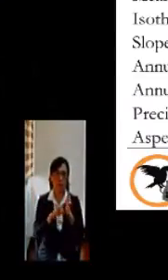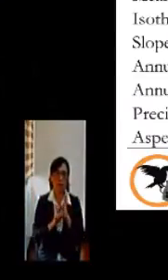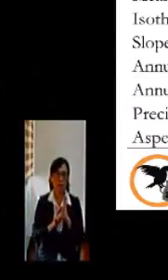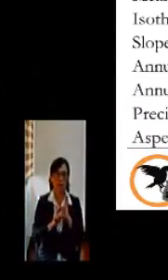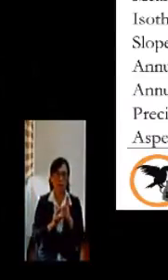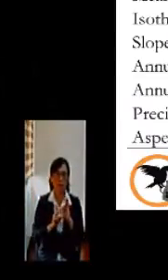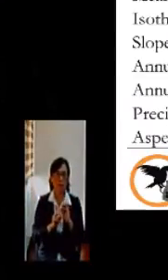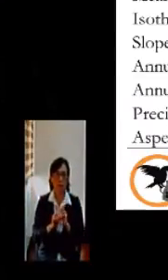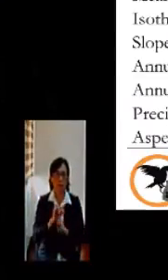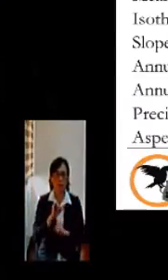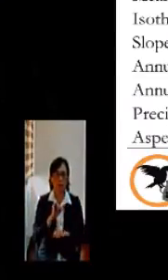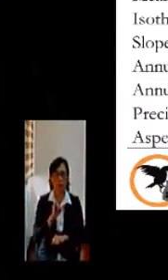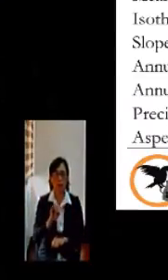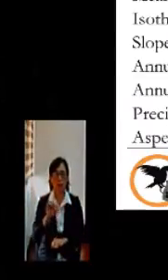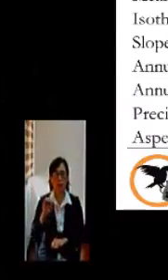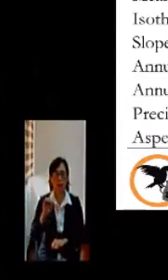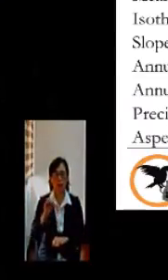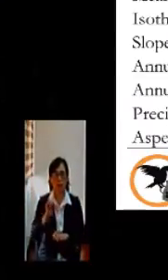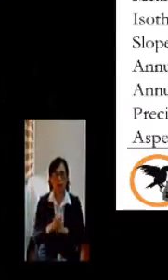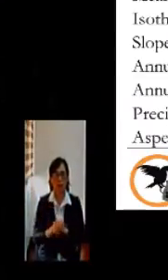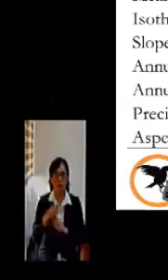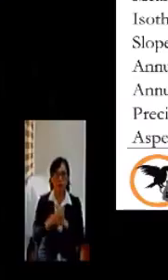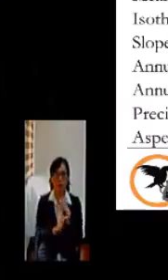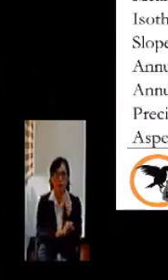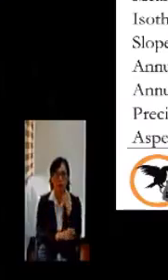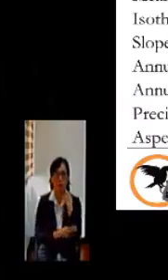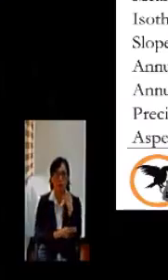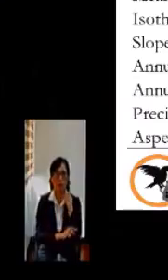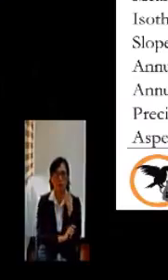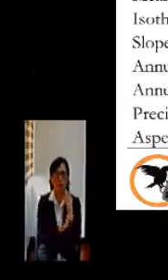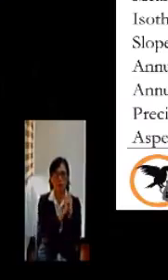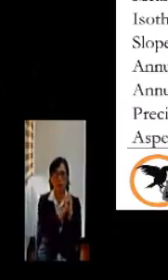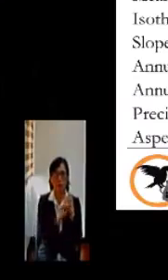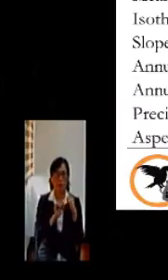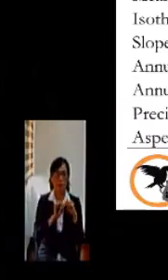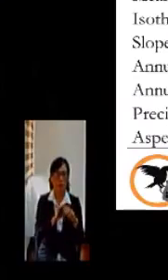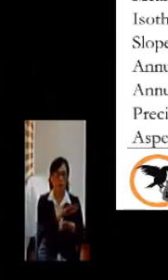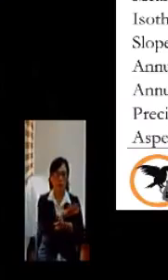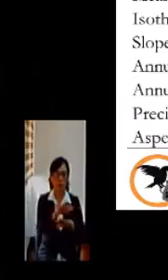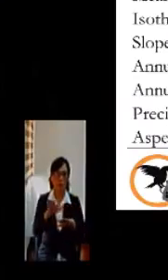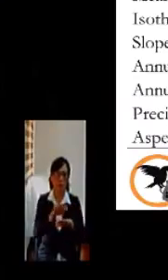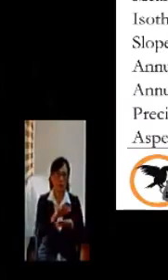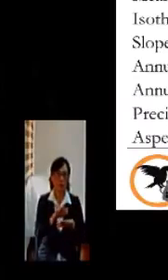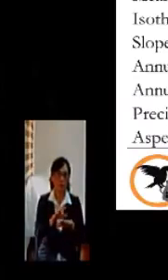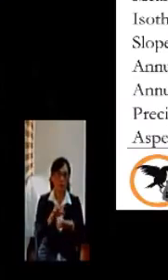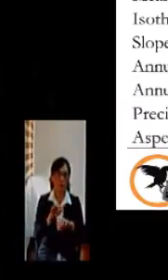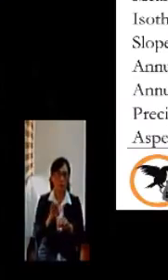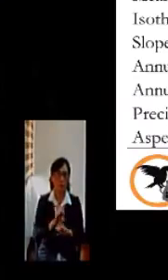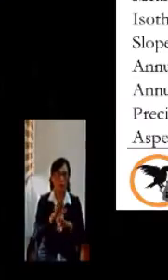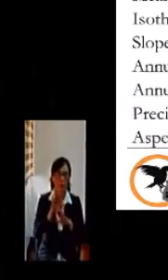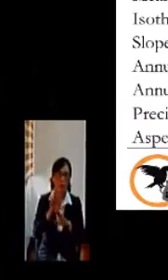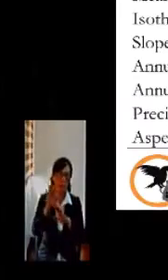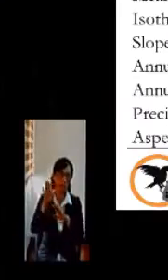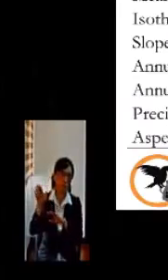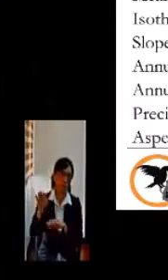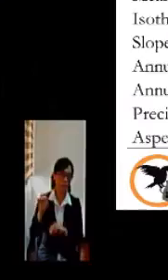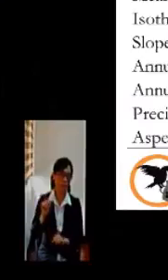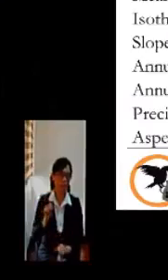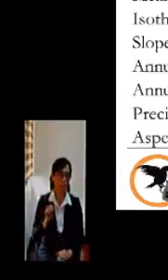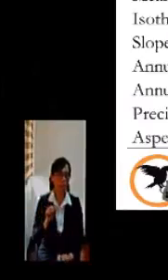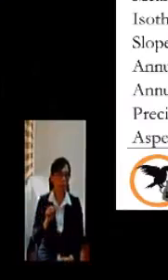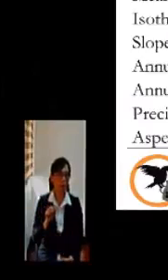isothermality has been shared by for land cover and slope. So